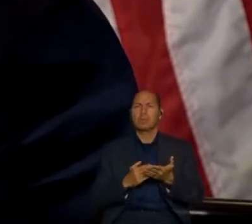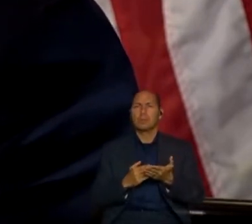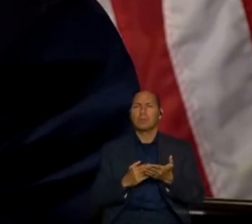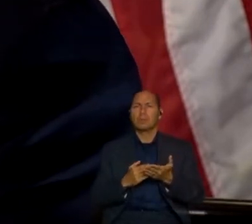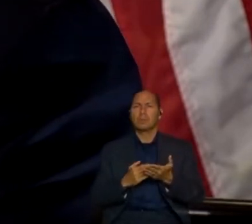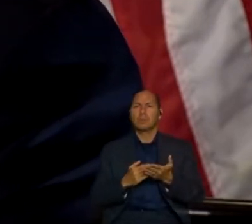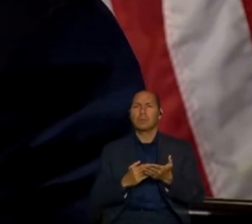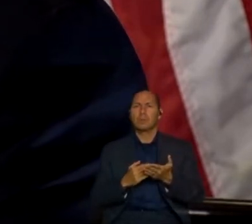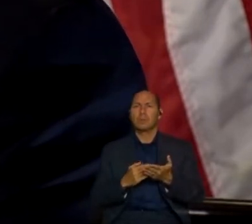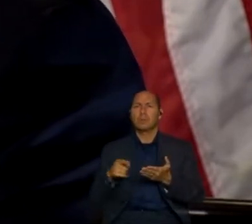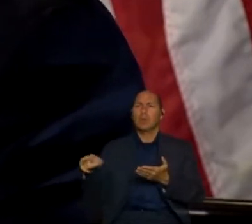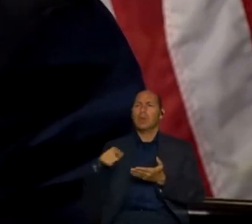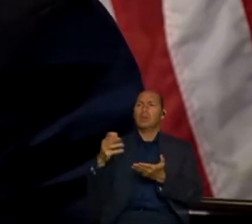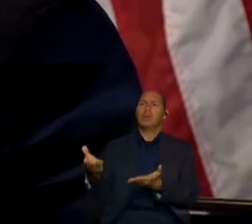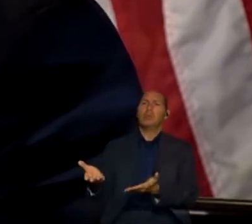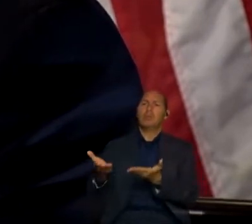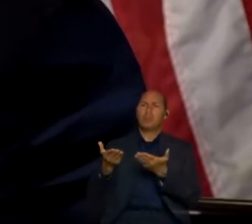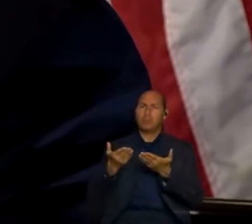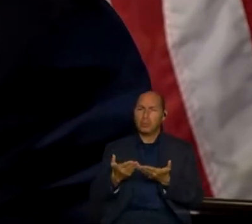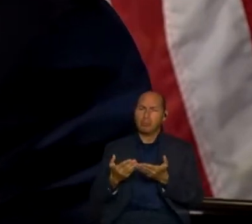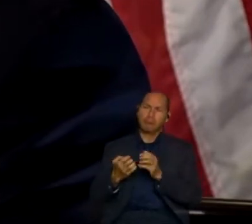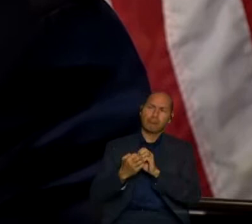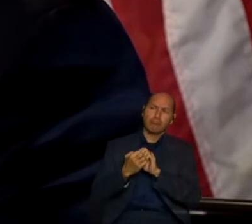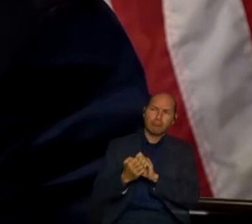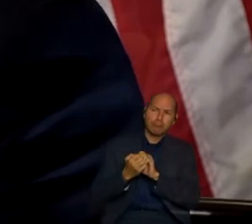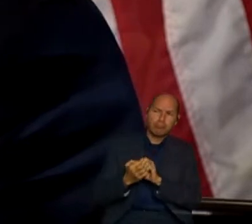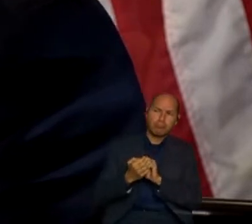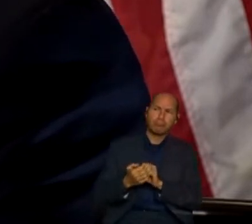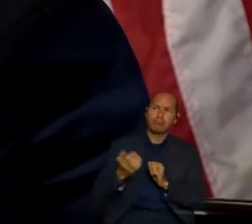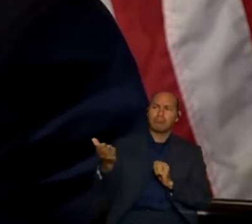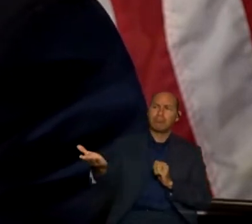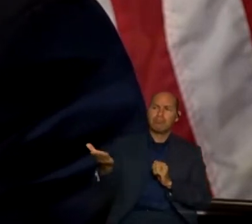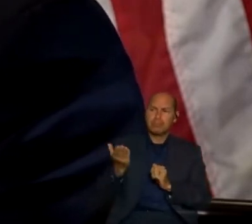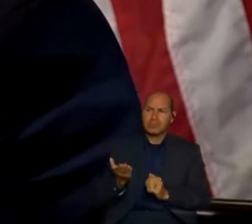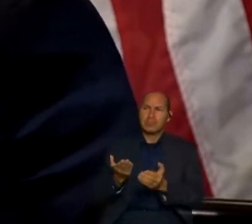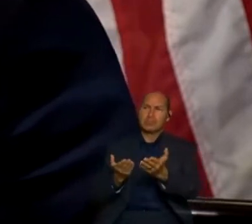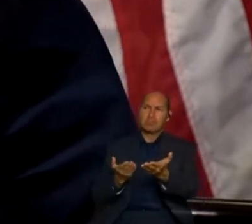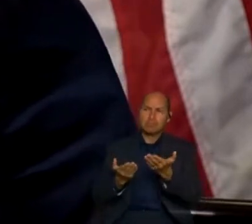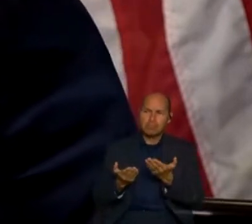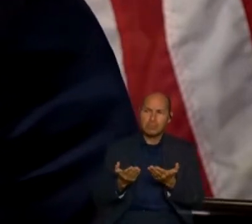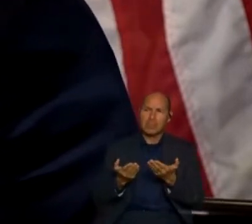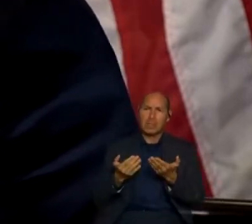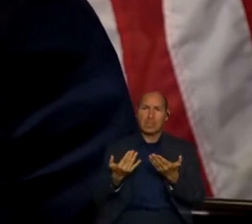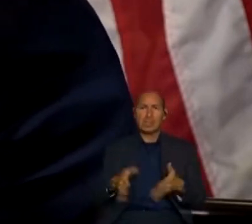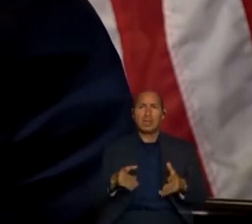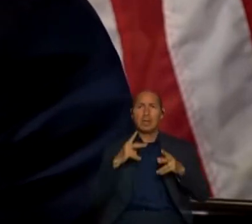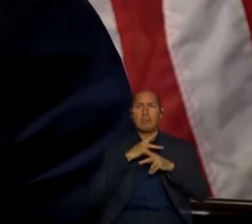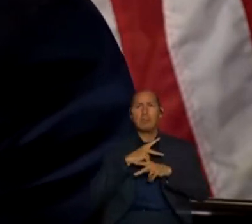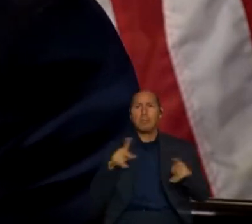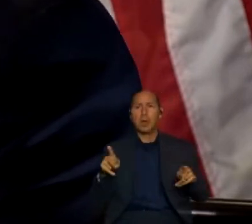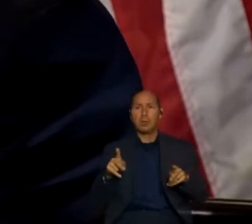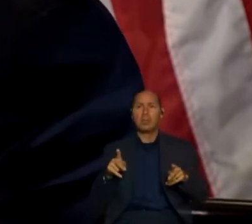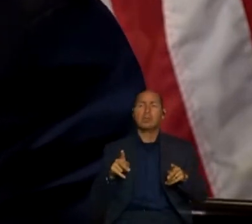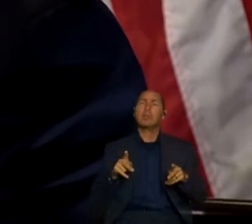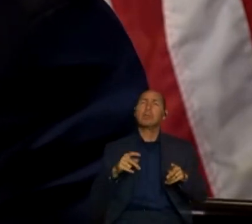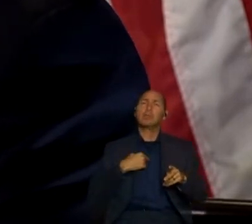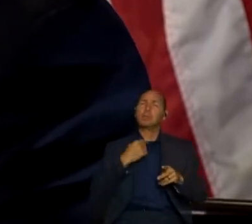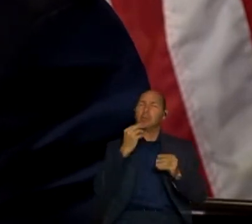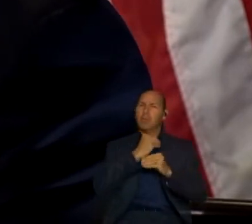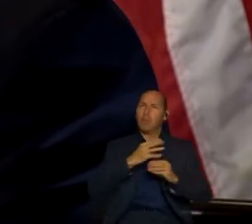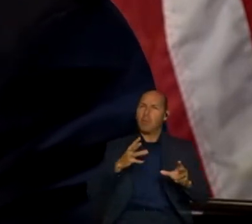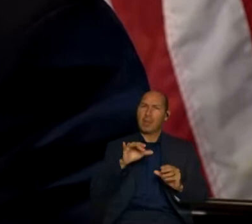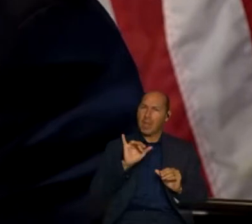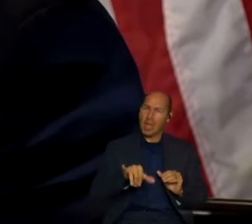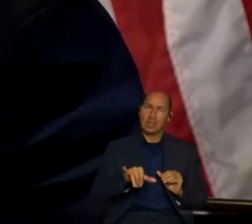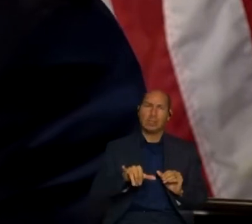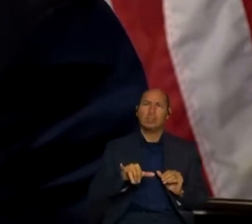of the mediation and the various offers that were made public. I'll say only about that there's an enormous